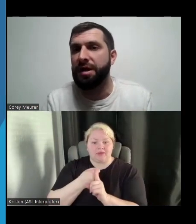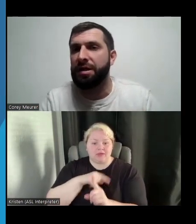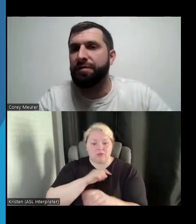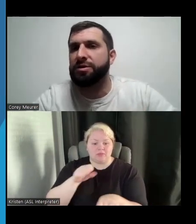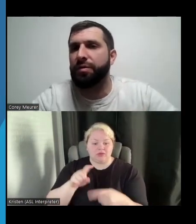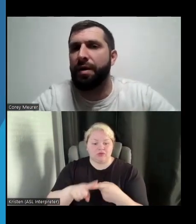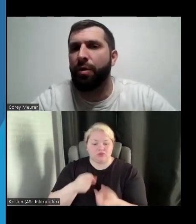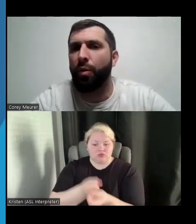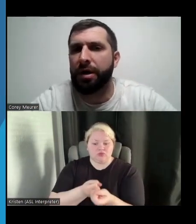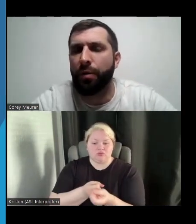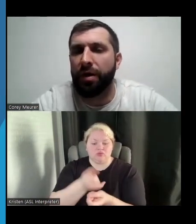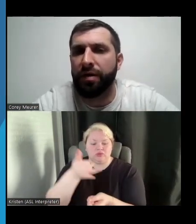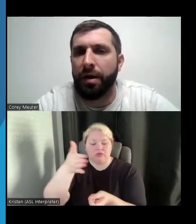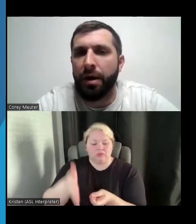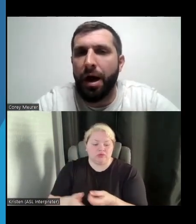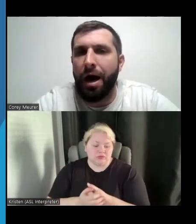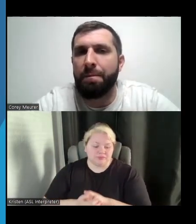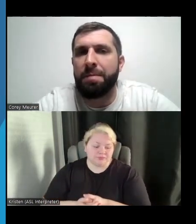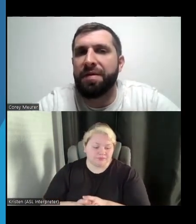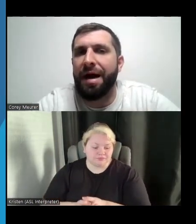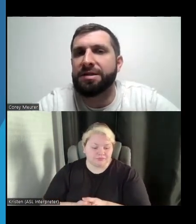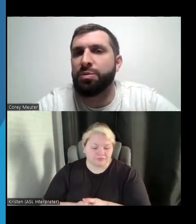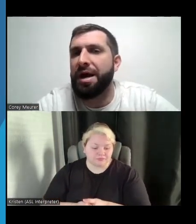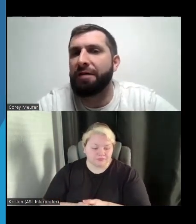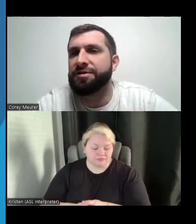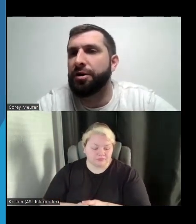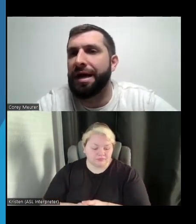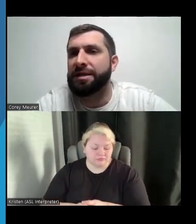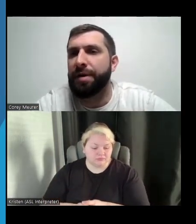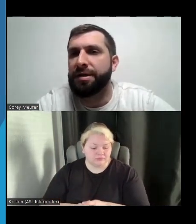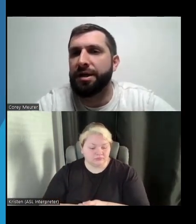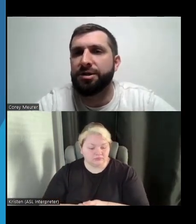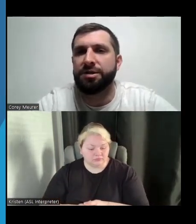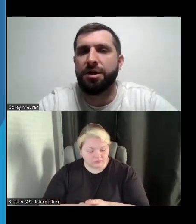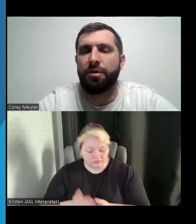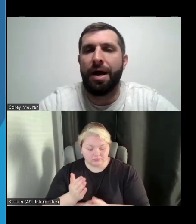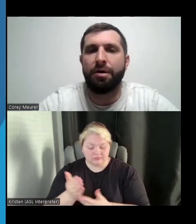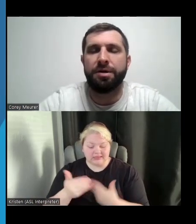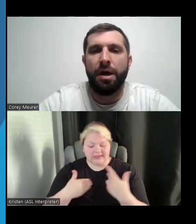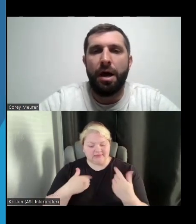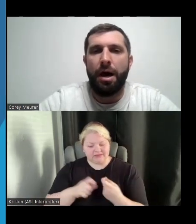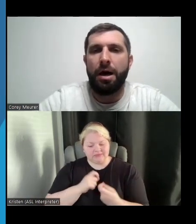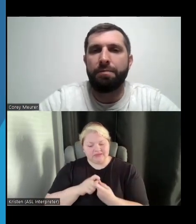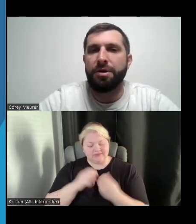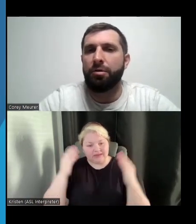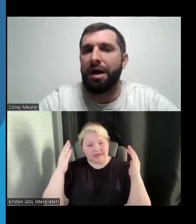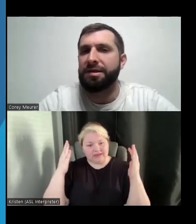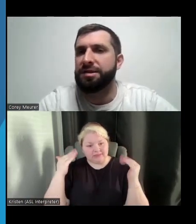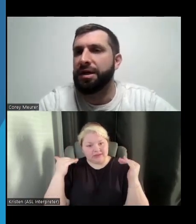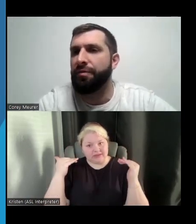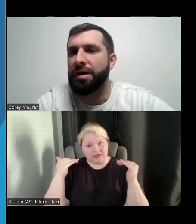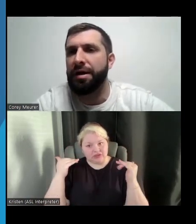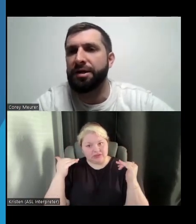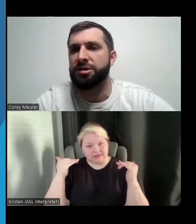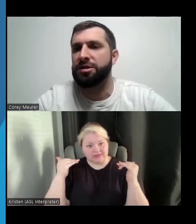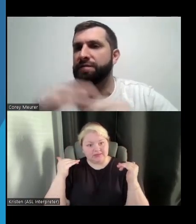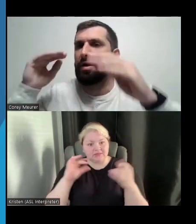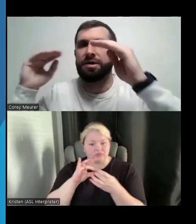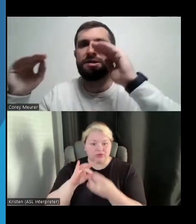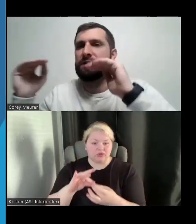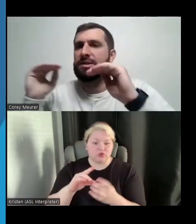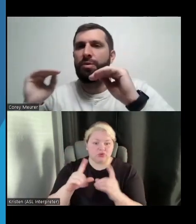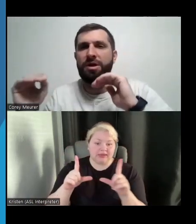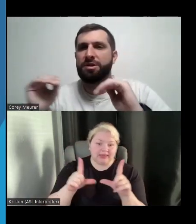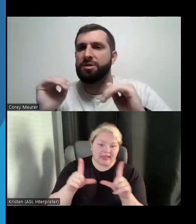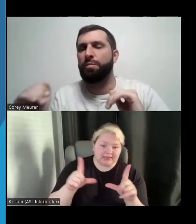level to the individual that we're working with. Maybe we have certain expectations around, licensing and regulations as